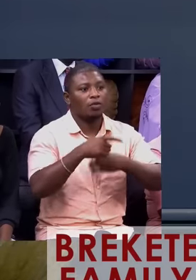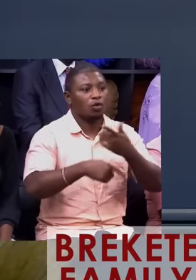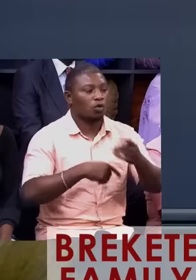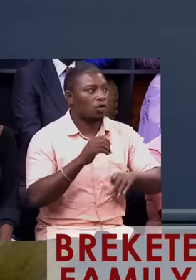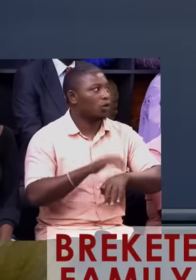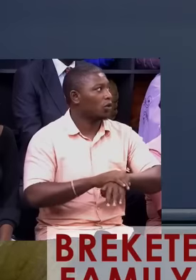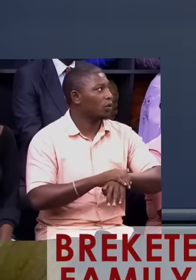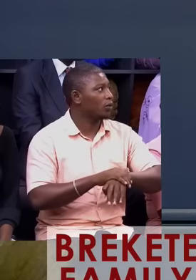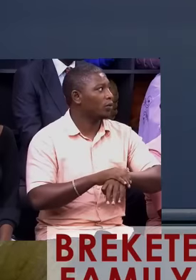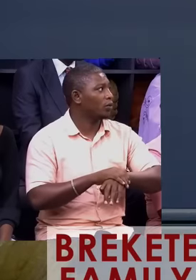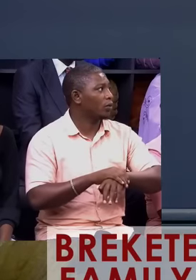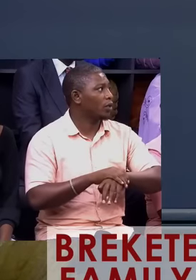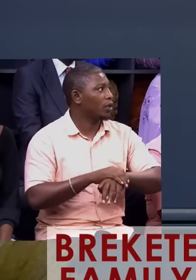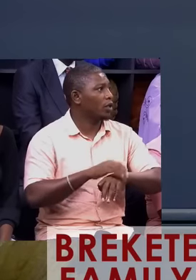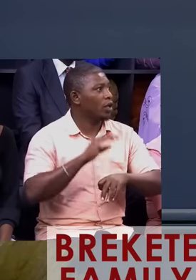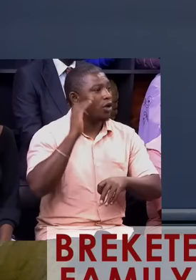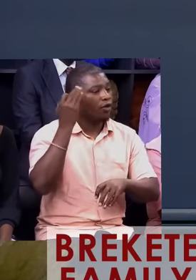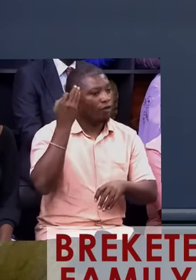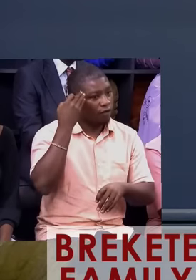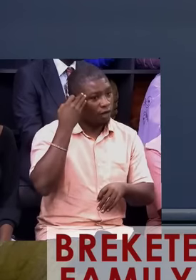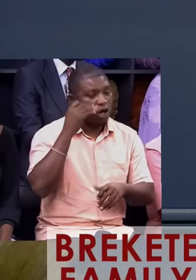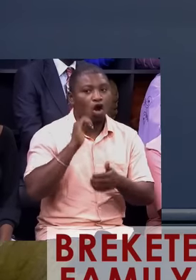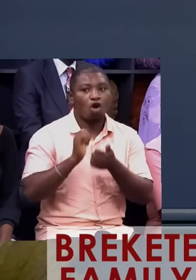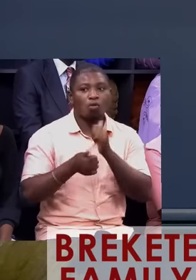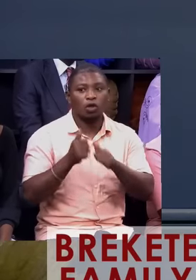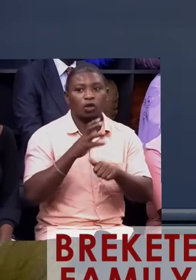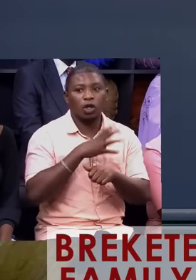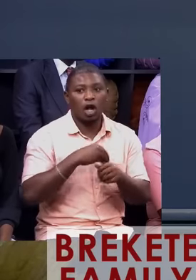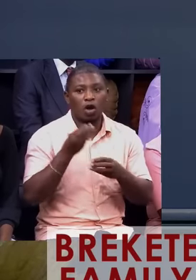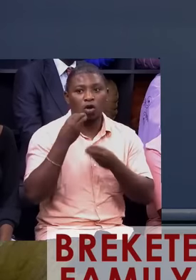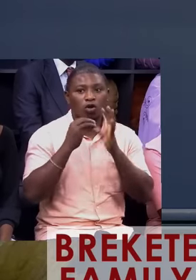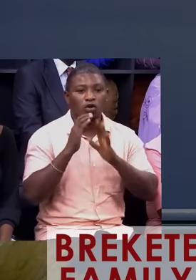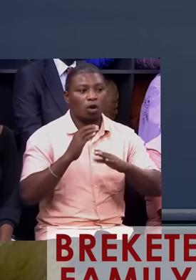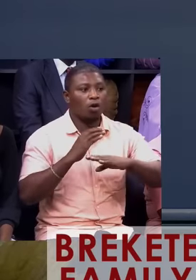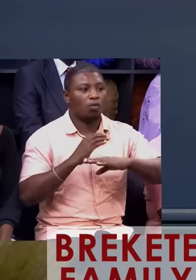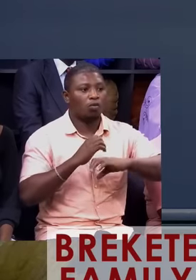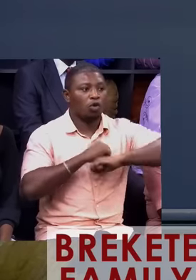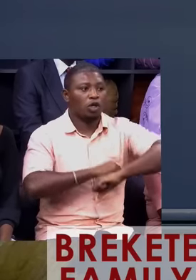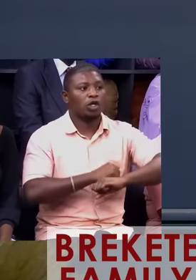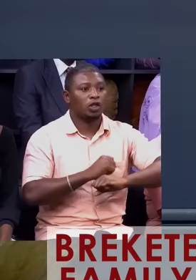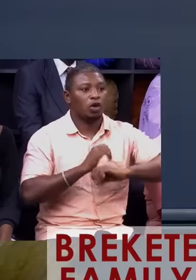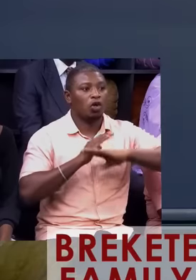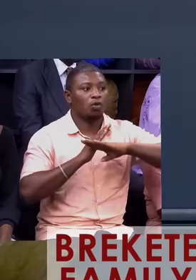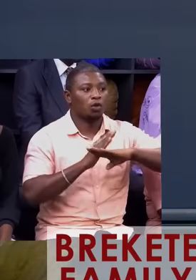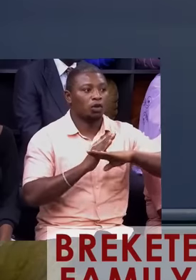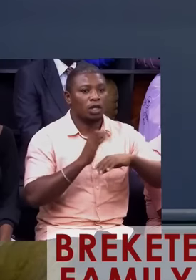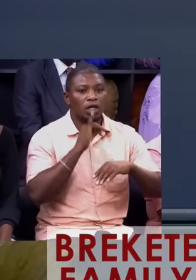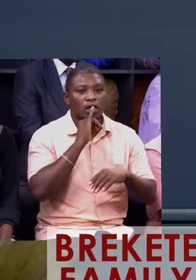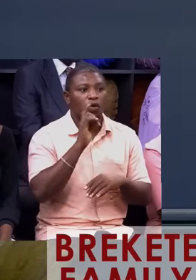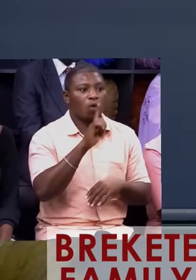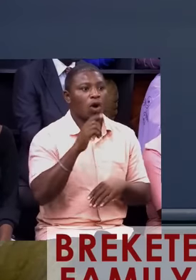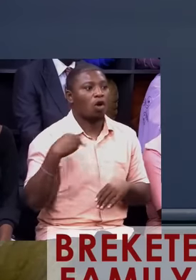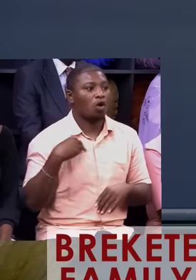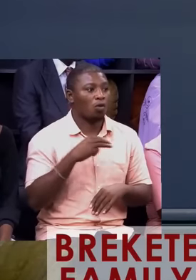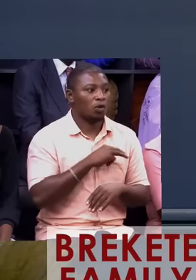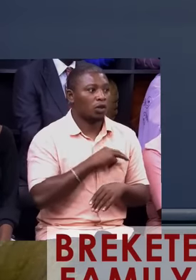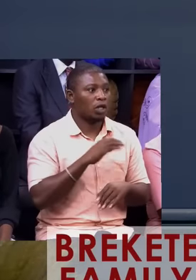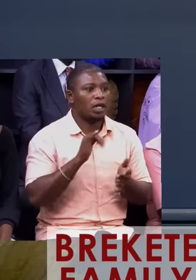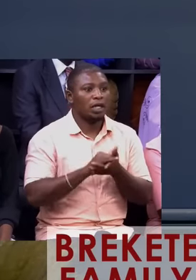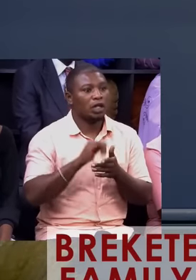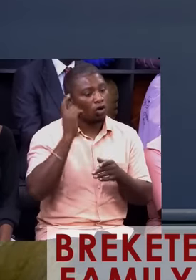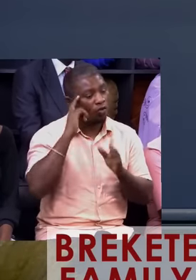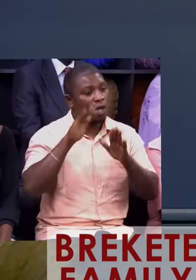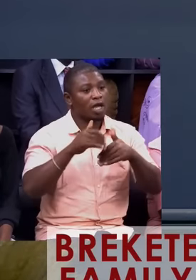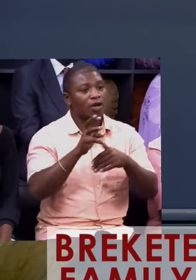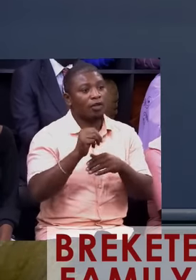mhm um Federal competition and consumer protection Commission Now One commission when say government s them with